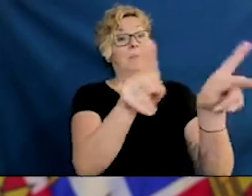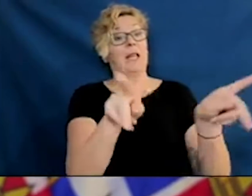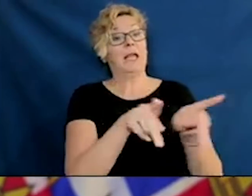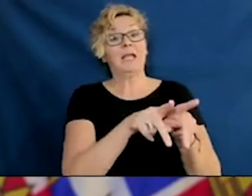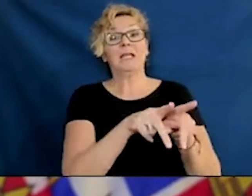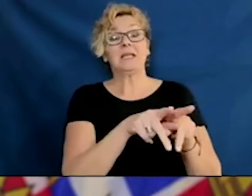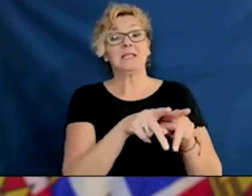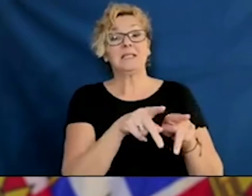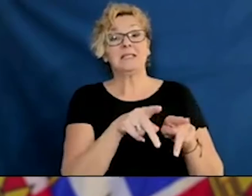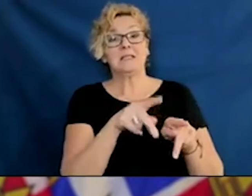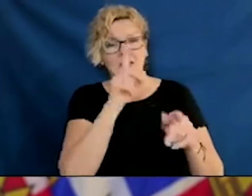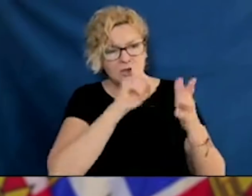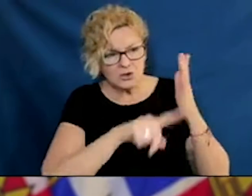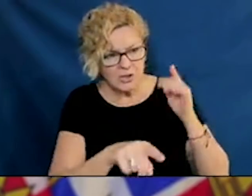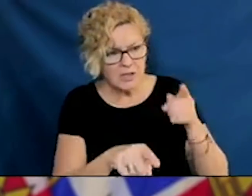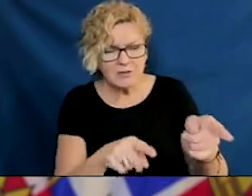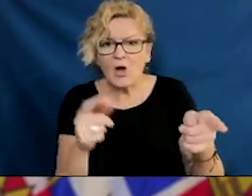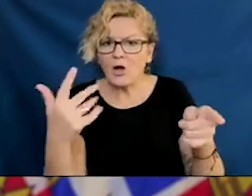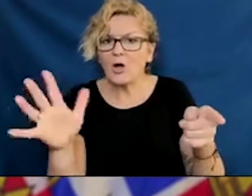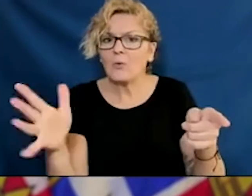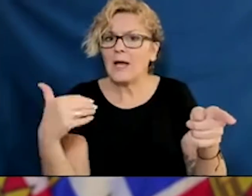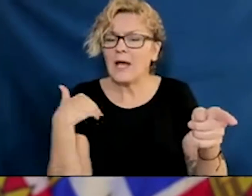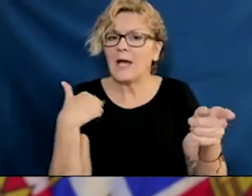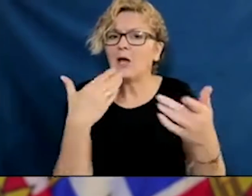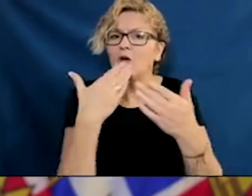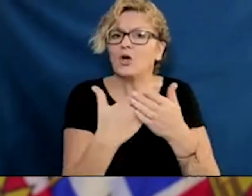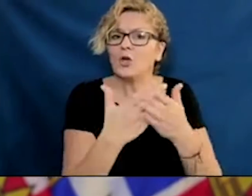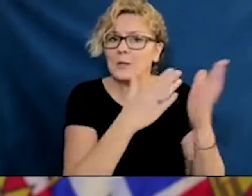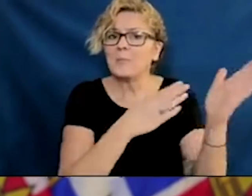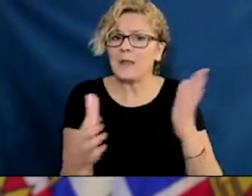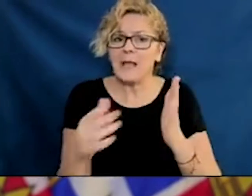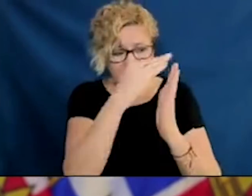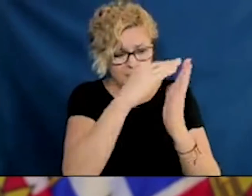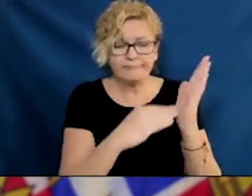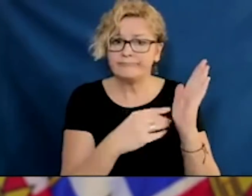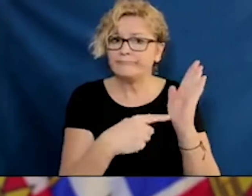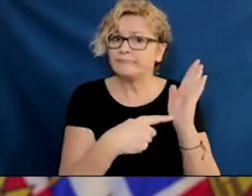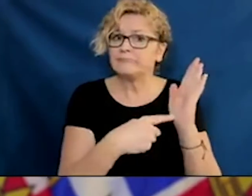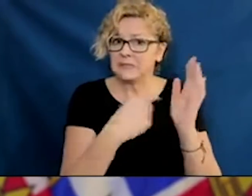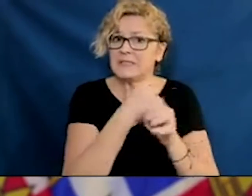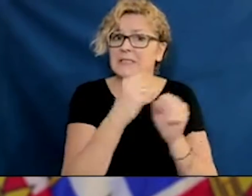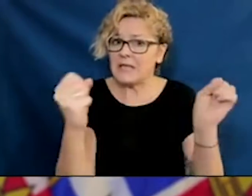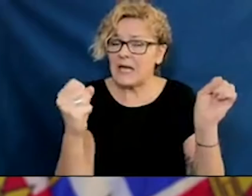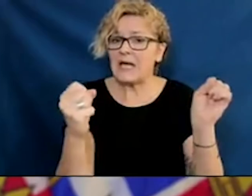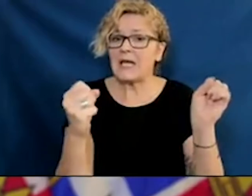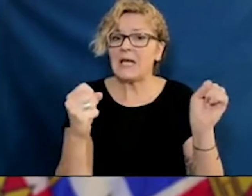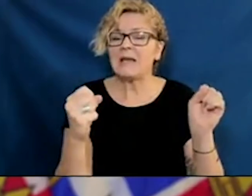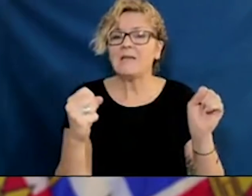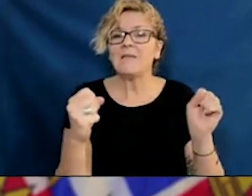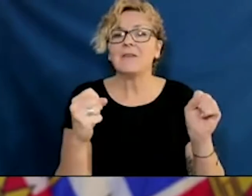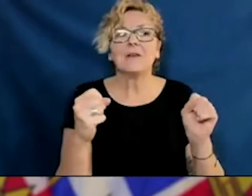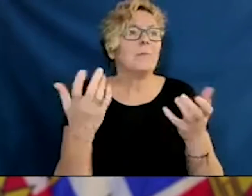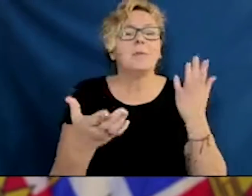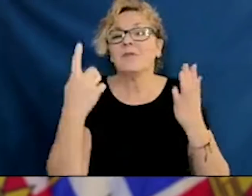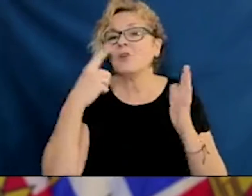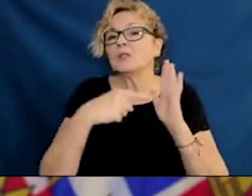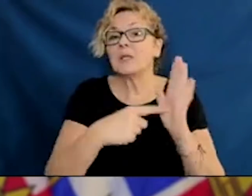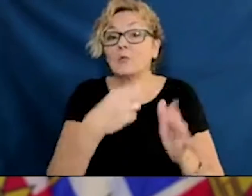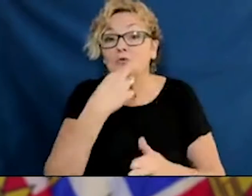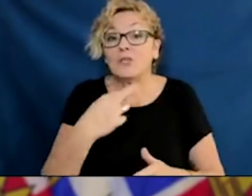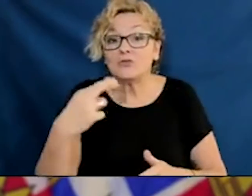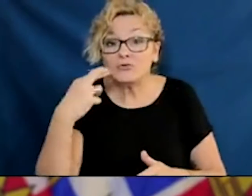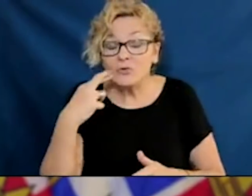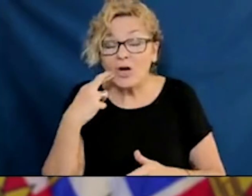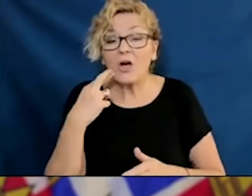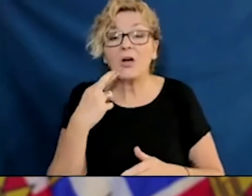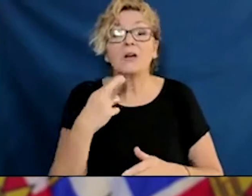evening people were coming together in a restaurant that might have the seating and might have the spacing and might have everything done right, but it